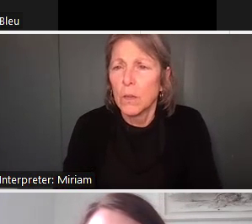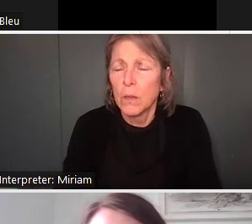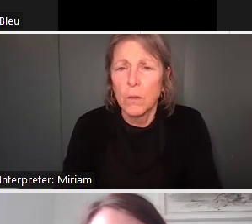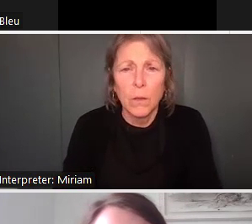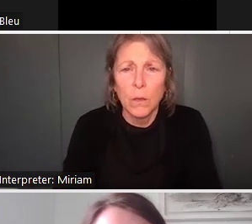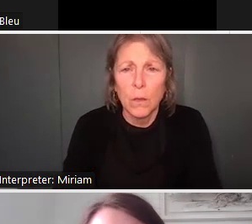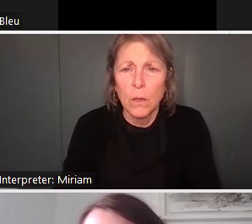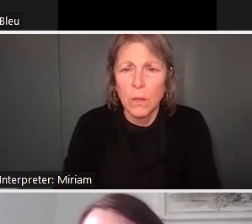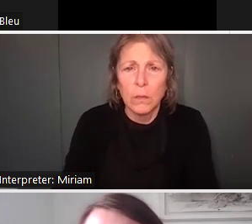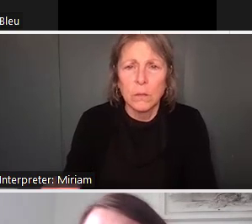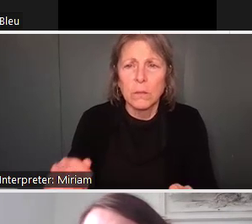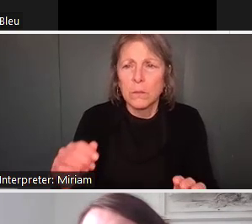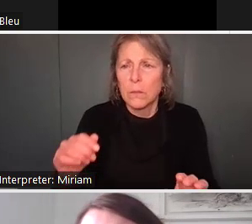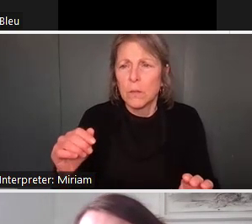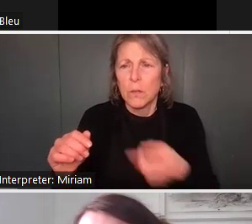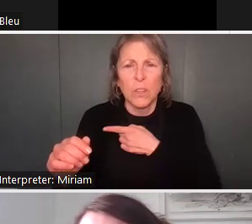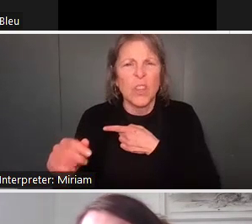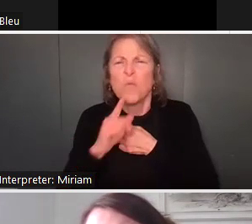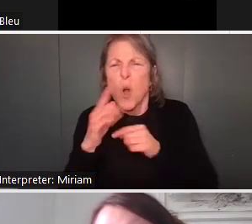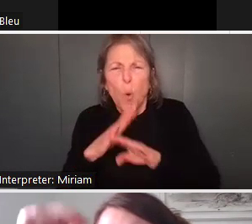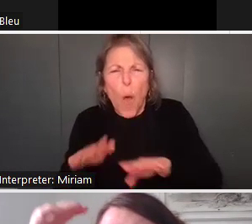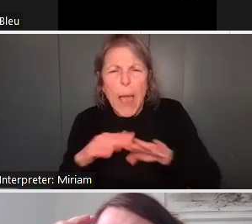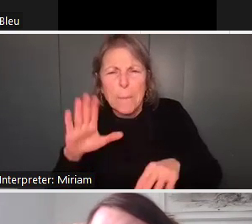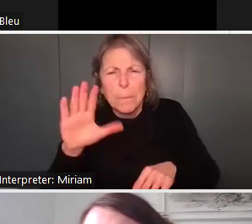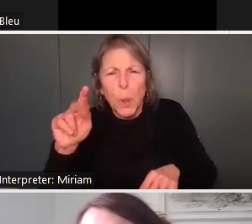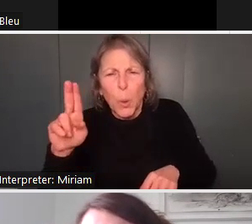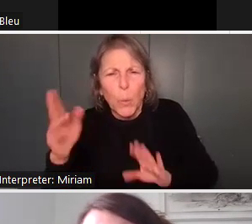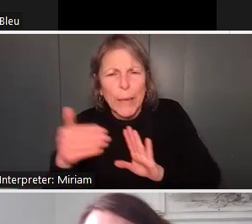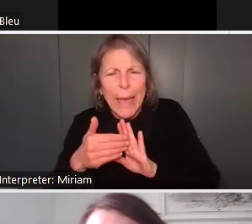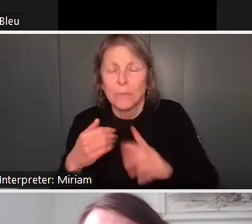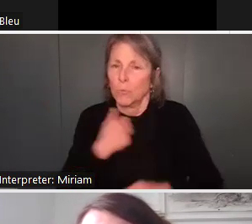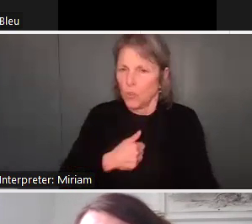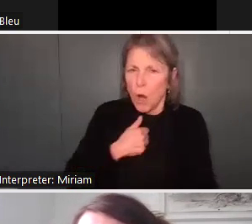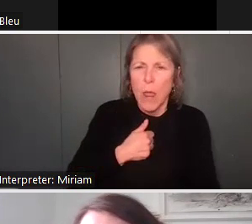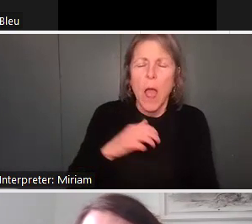Can you hear me okay? Anyone? You're real quiet, Blue. I'm sorry. Is